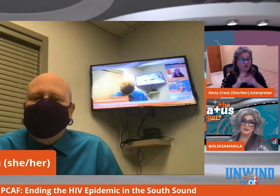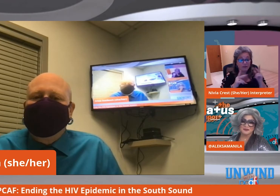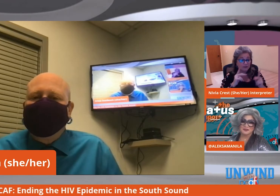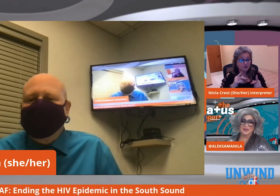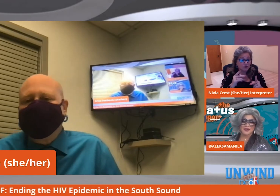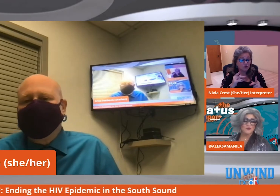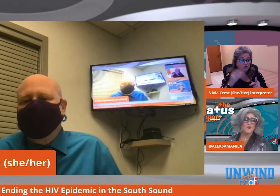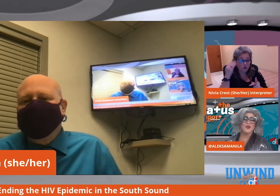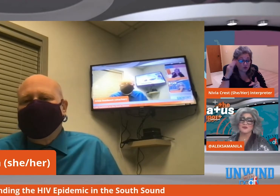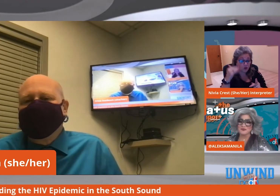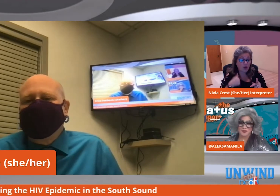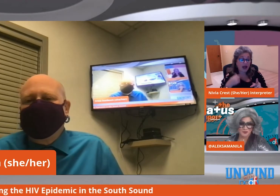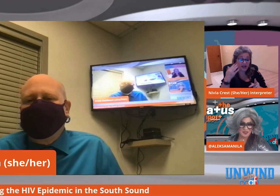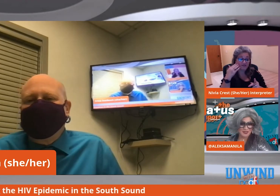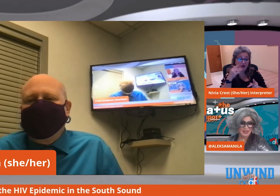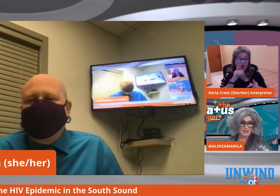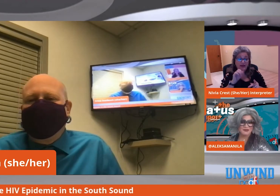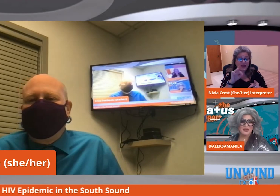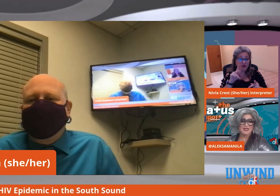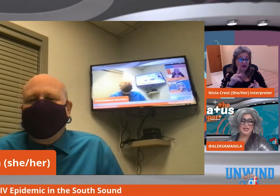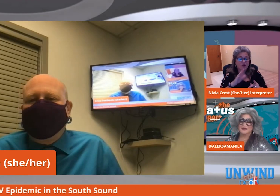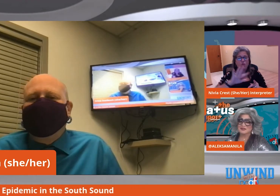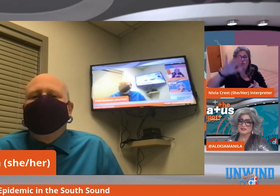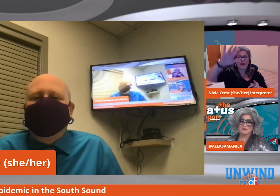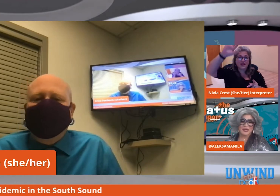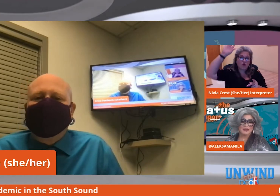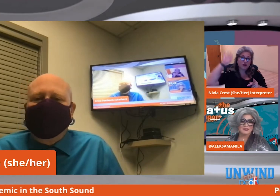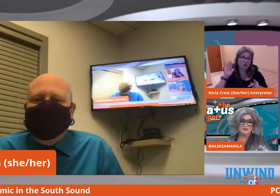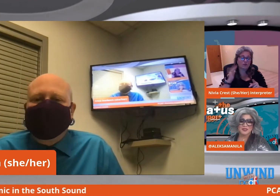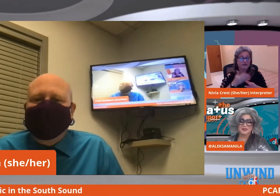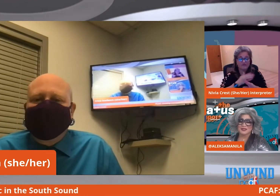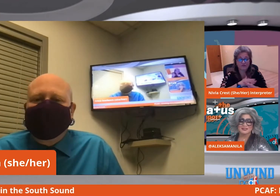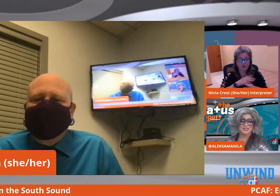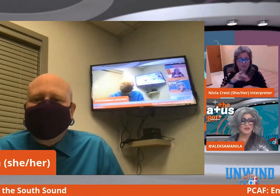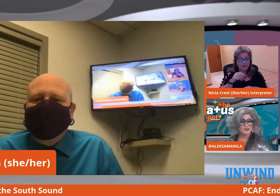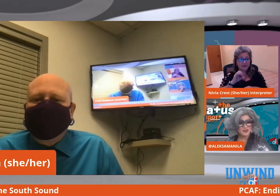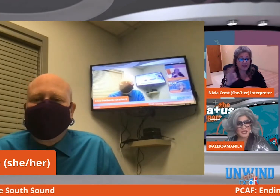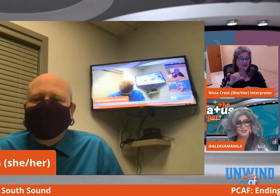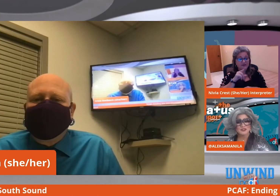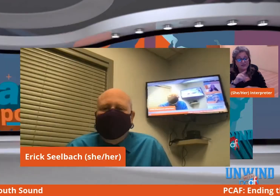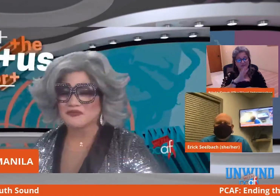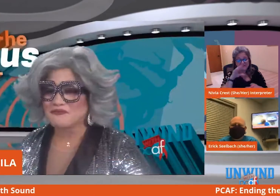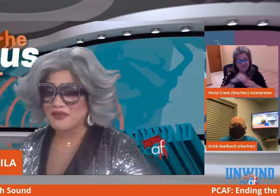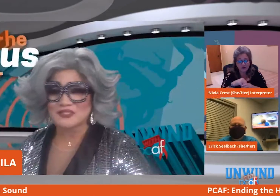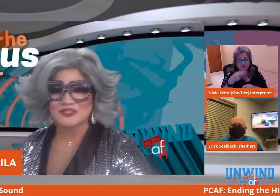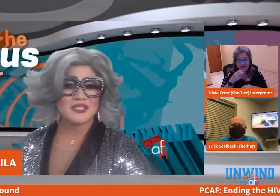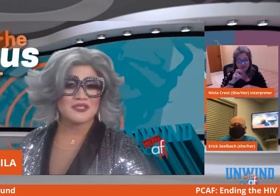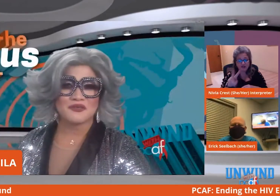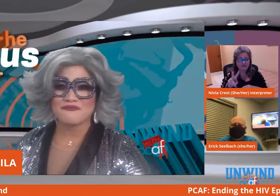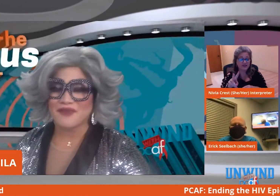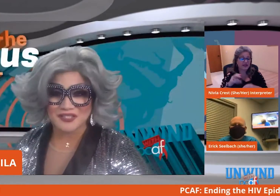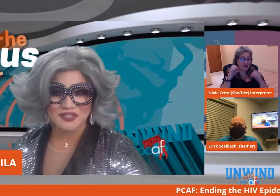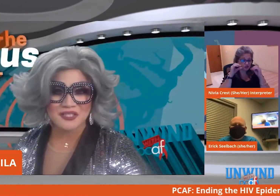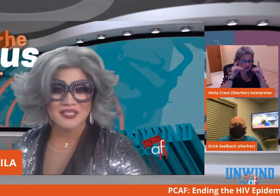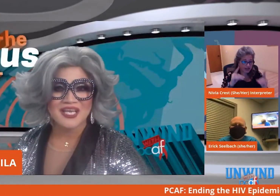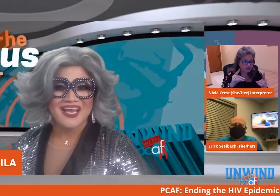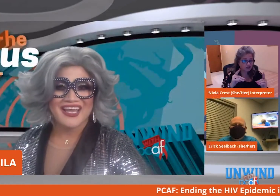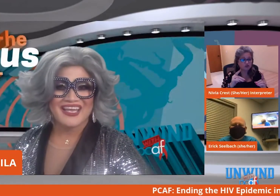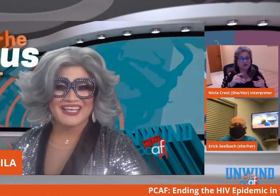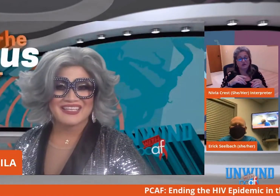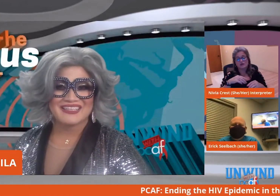known Erick Seelbach way before PCAF. Erick Seelbach has been in HIV education, prevention,